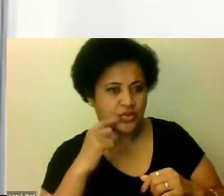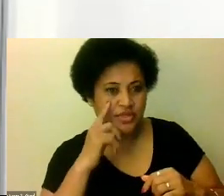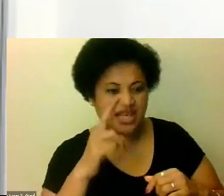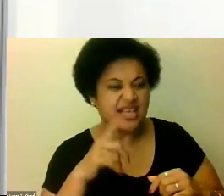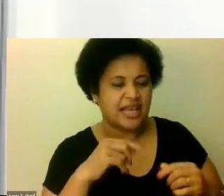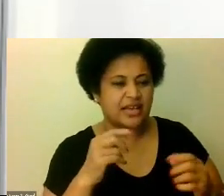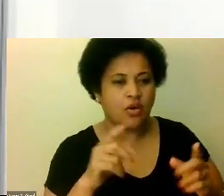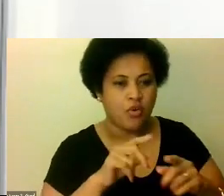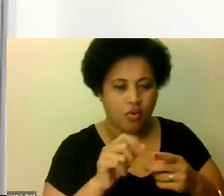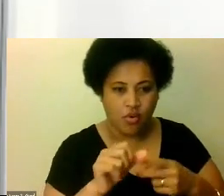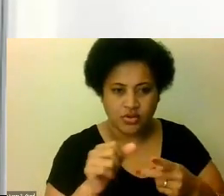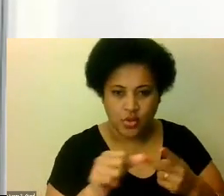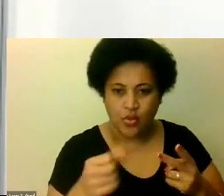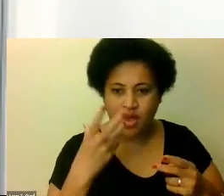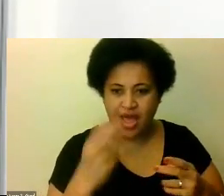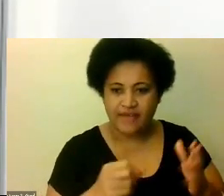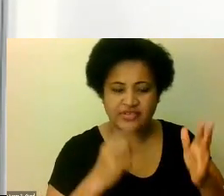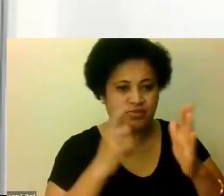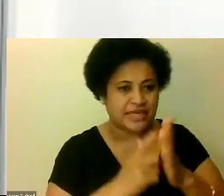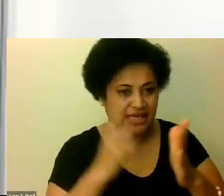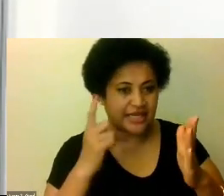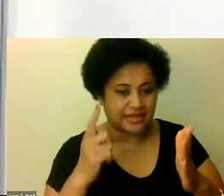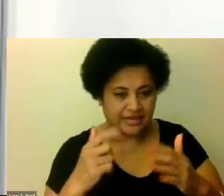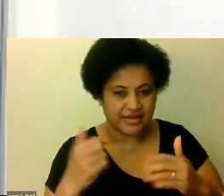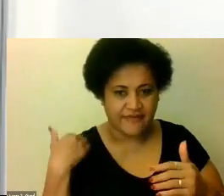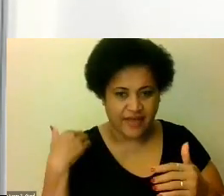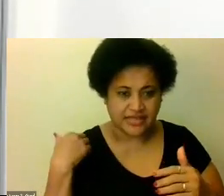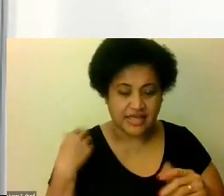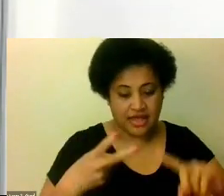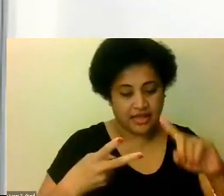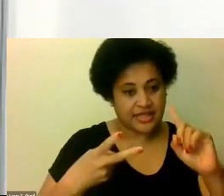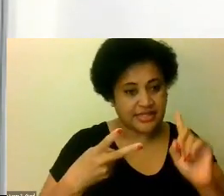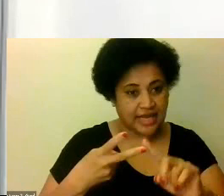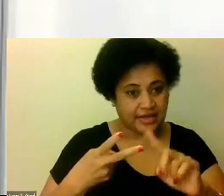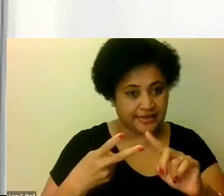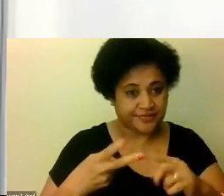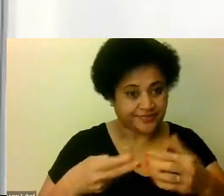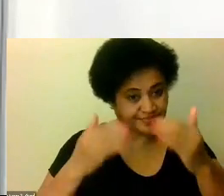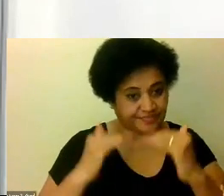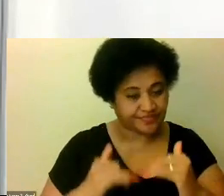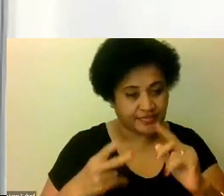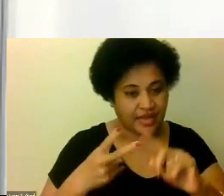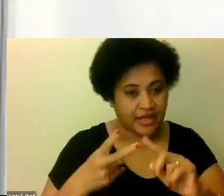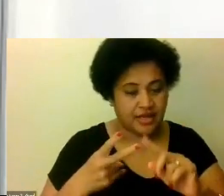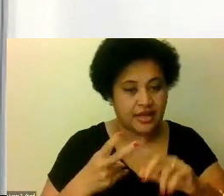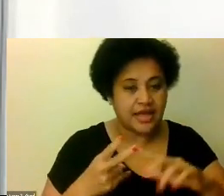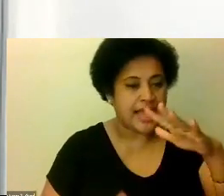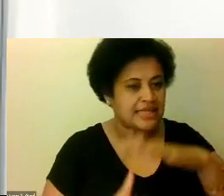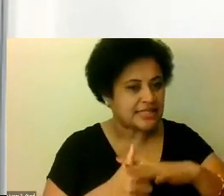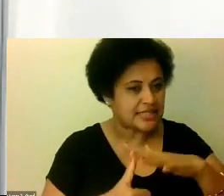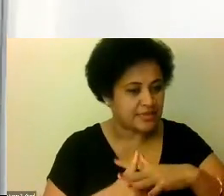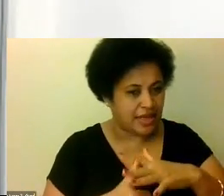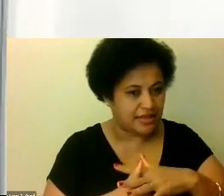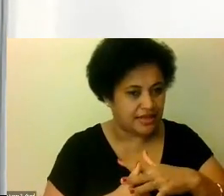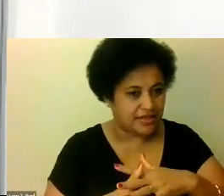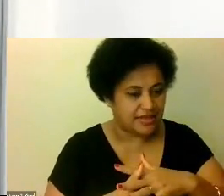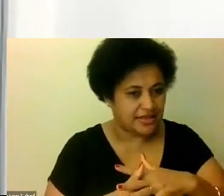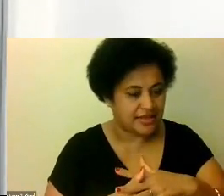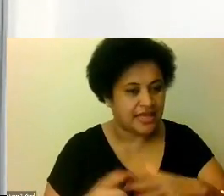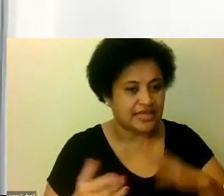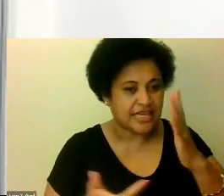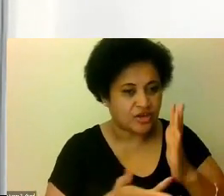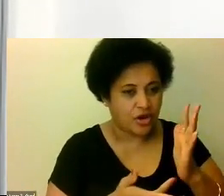us. And then the second topic that we've looked at is accessible technology for people with